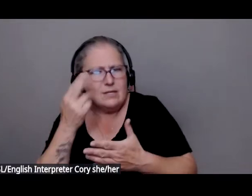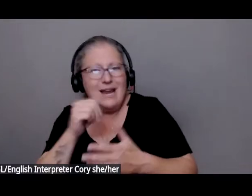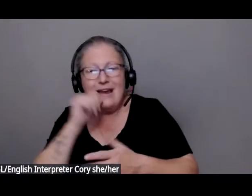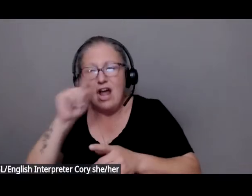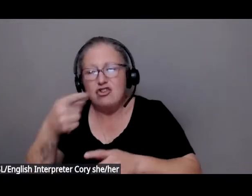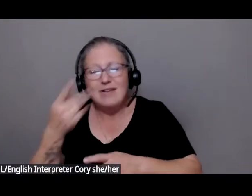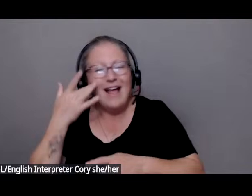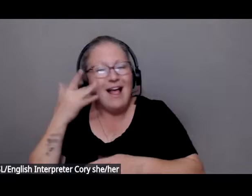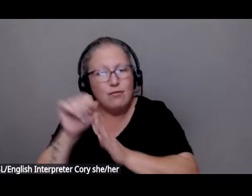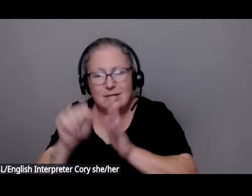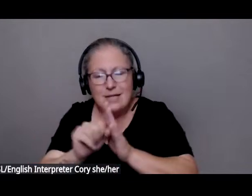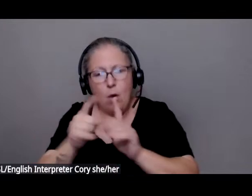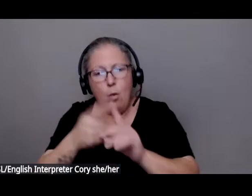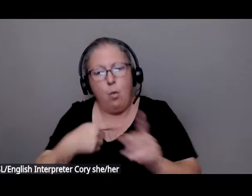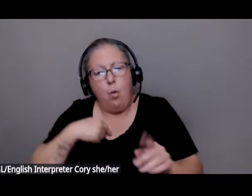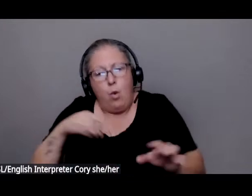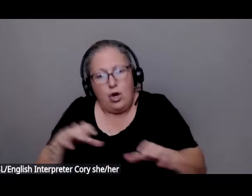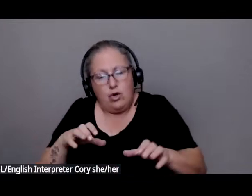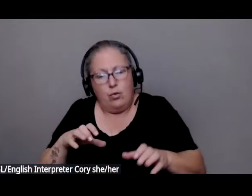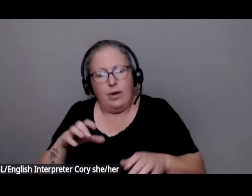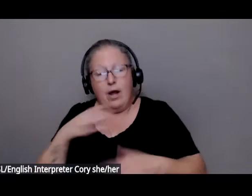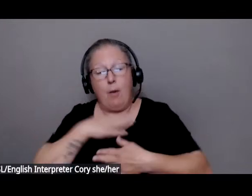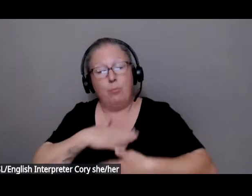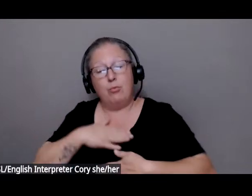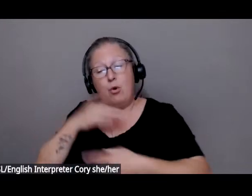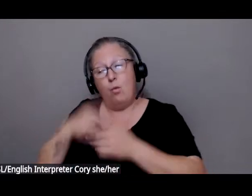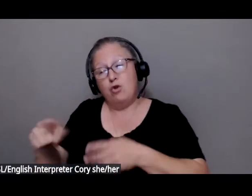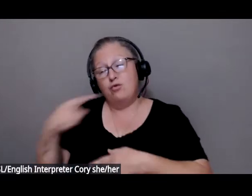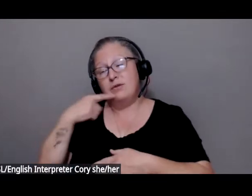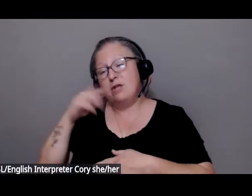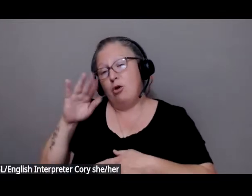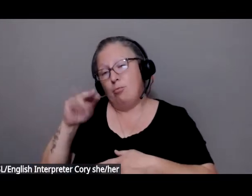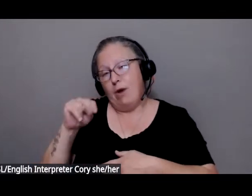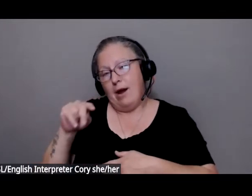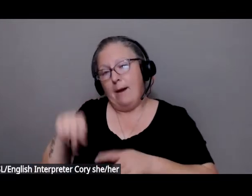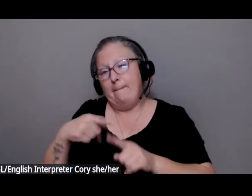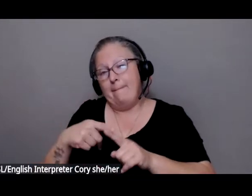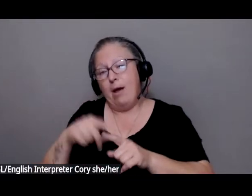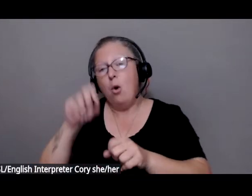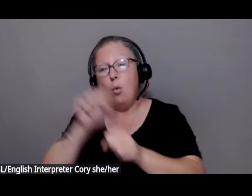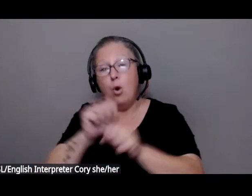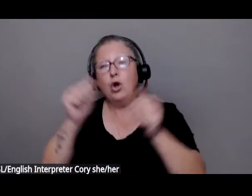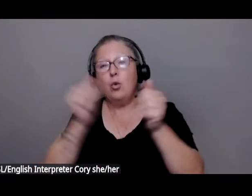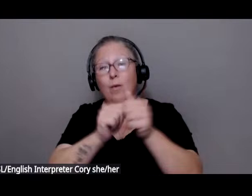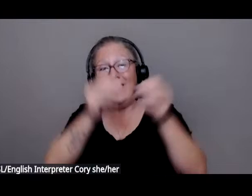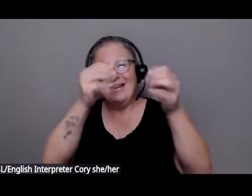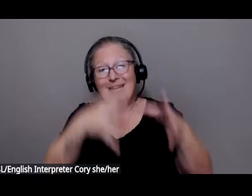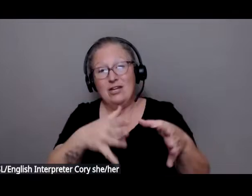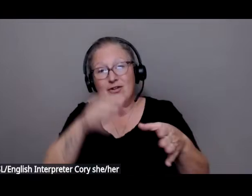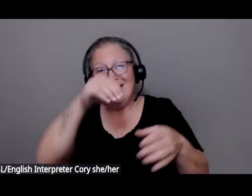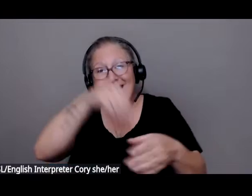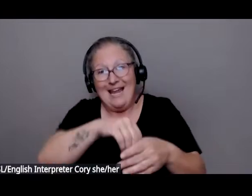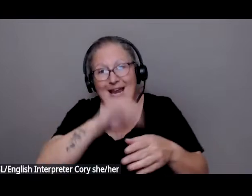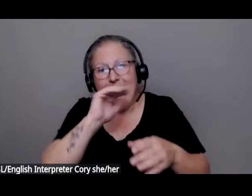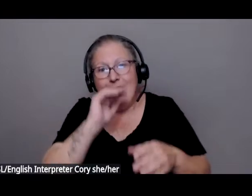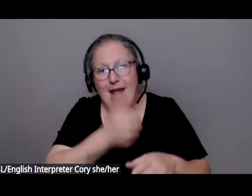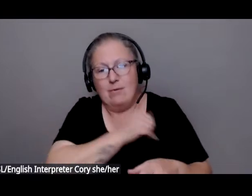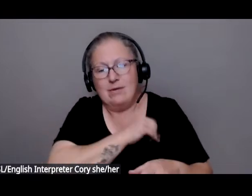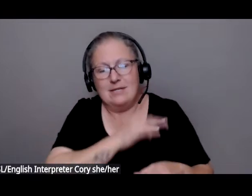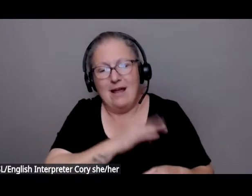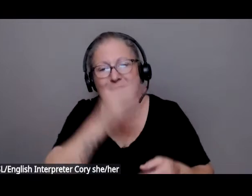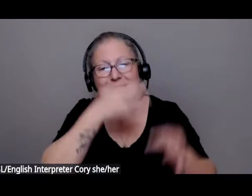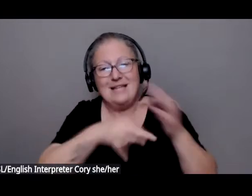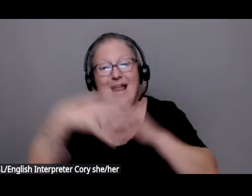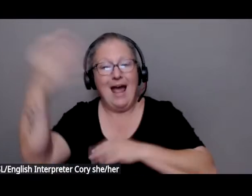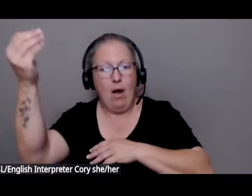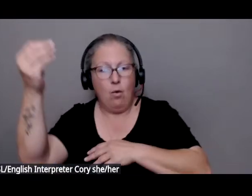I appreciate, Brian, what you were saying about working with teachers in-house versus out. I think still partnerships